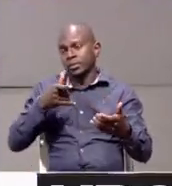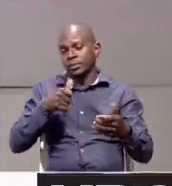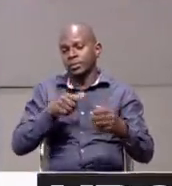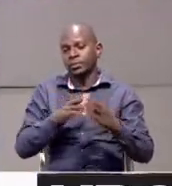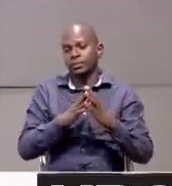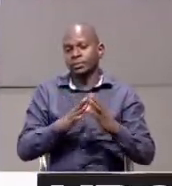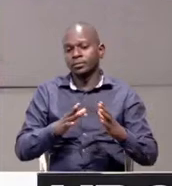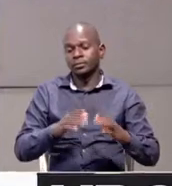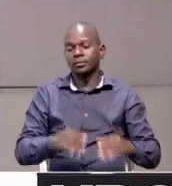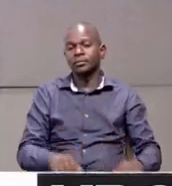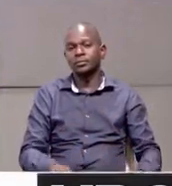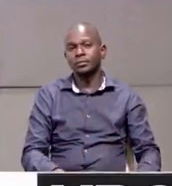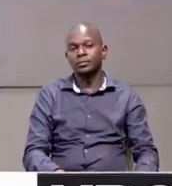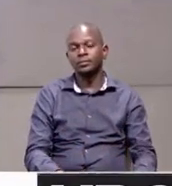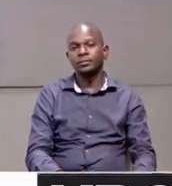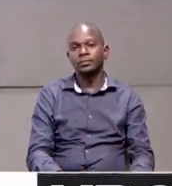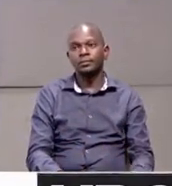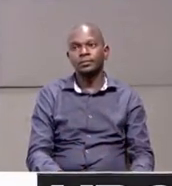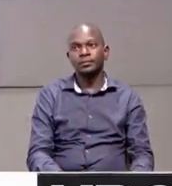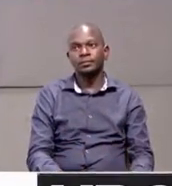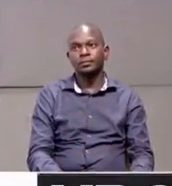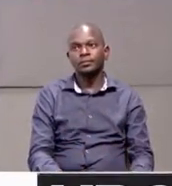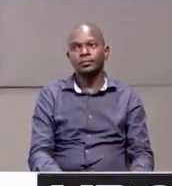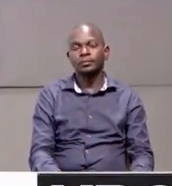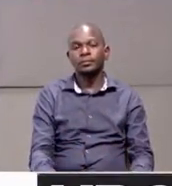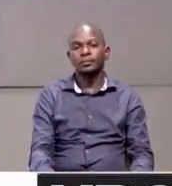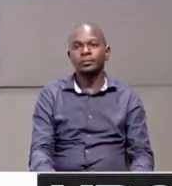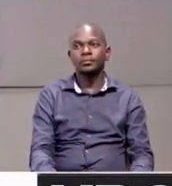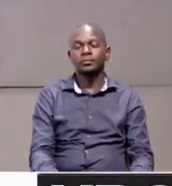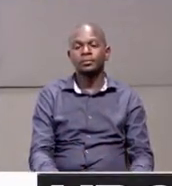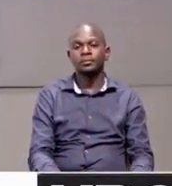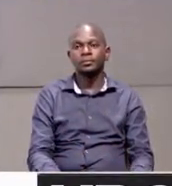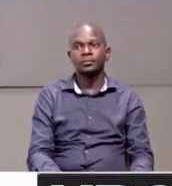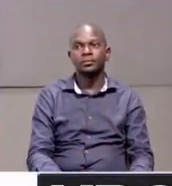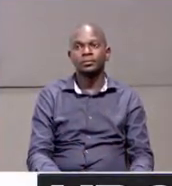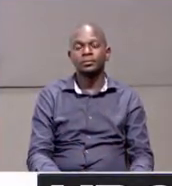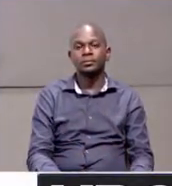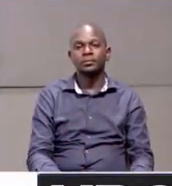Mukwaya, Maureen Iga, Karamoja.